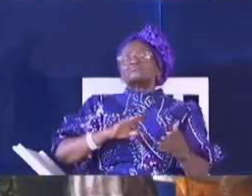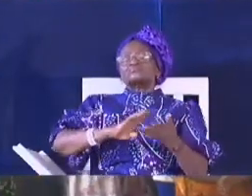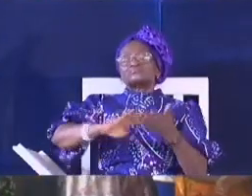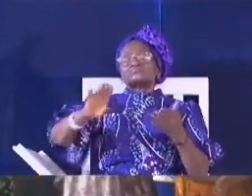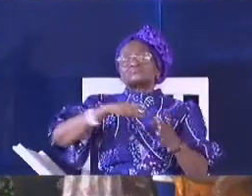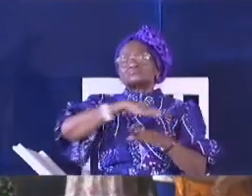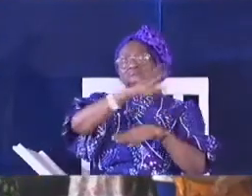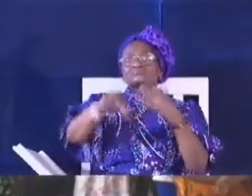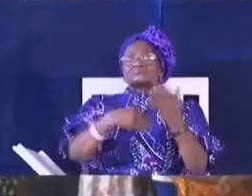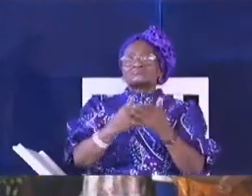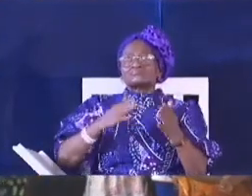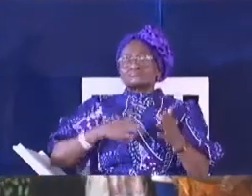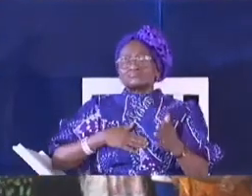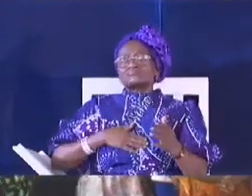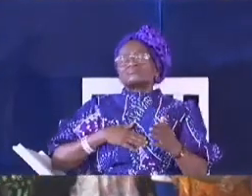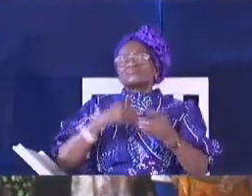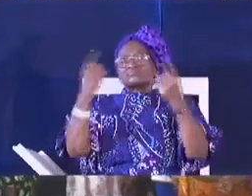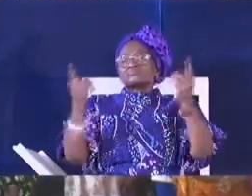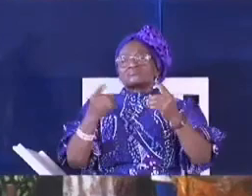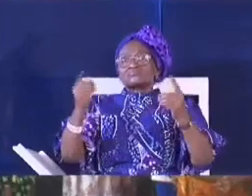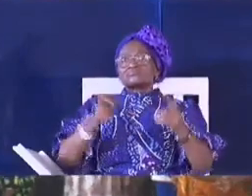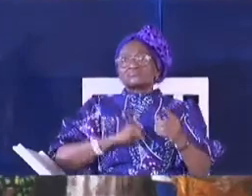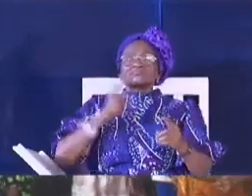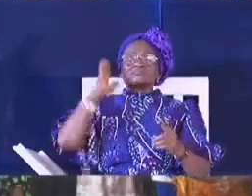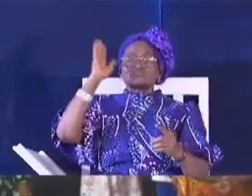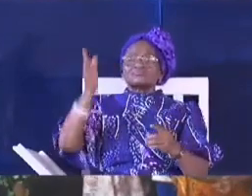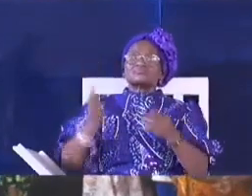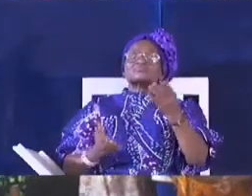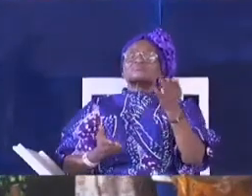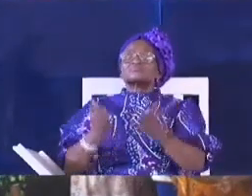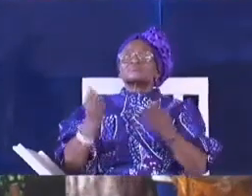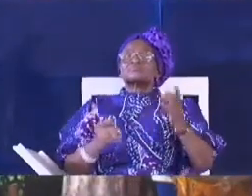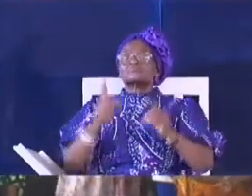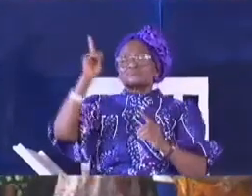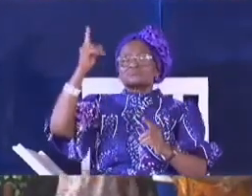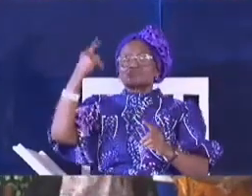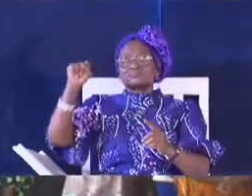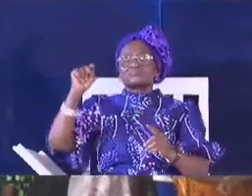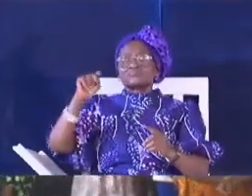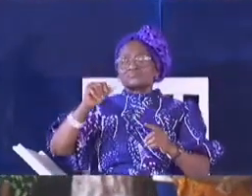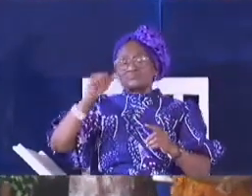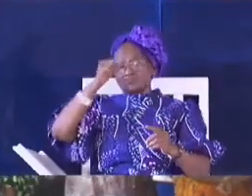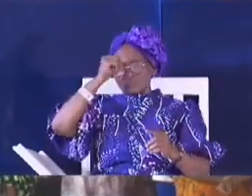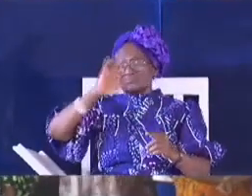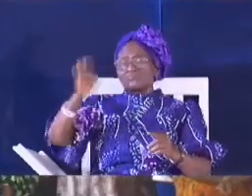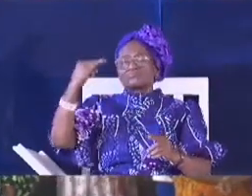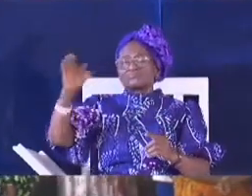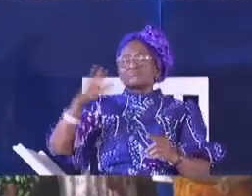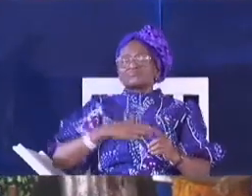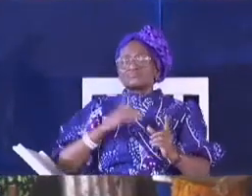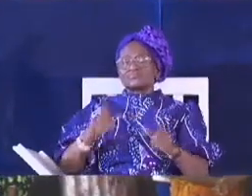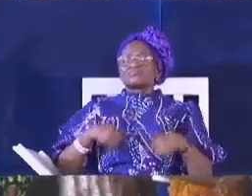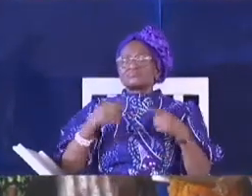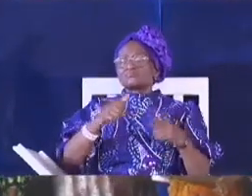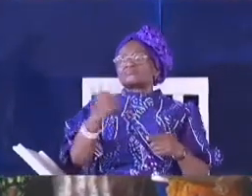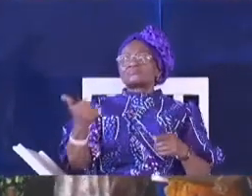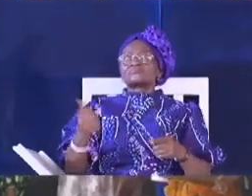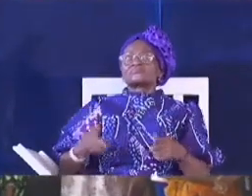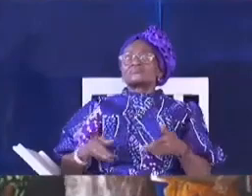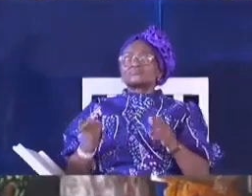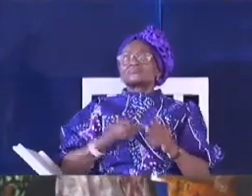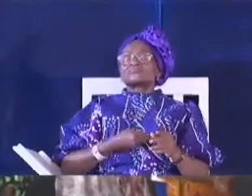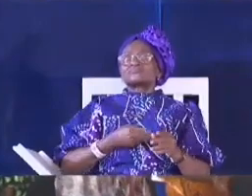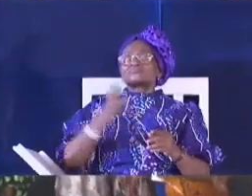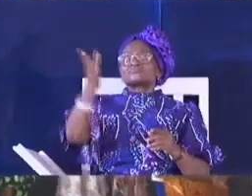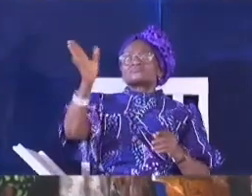And I will serve you for the rest of my life. Go ahead, call on the Almighty God. And the rest of us, let's stretch our